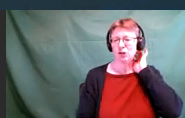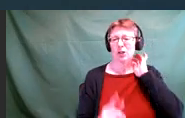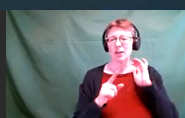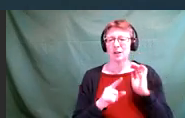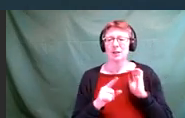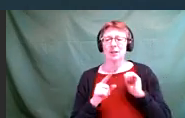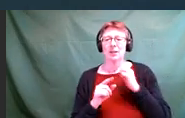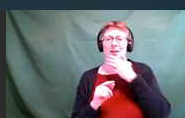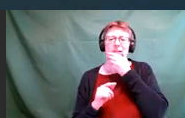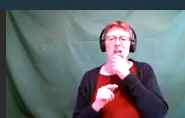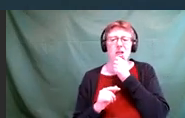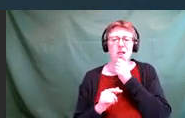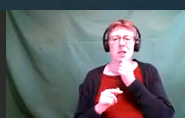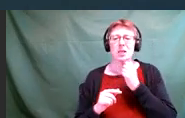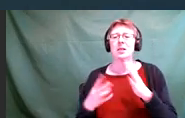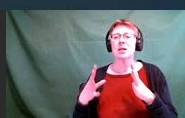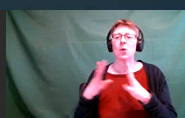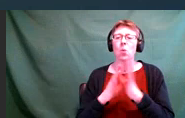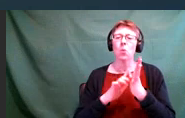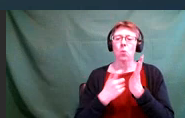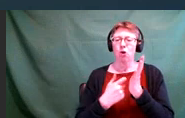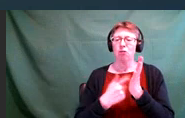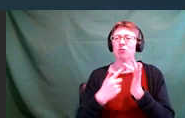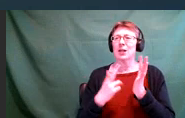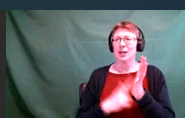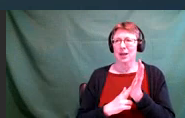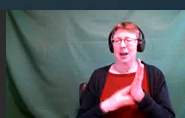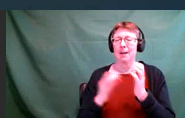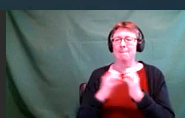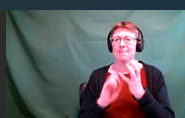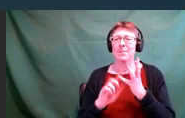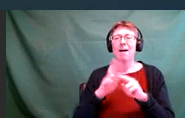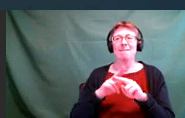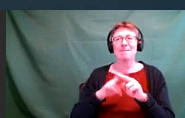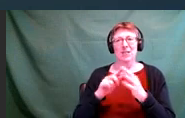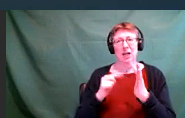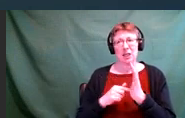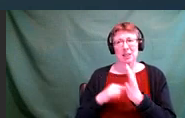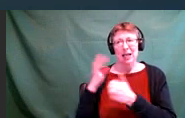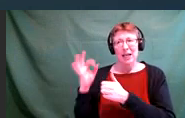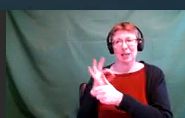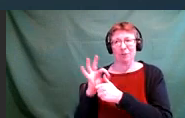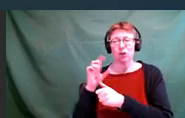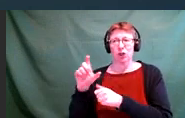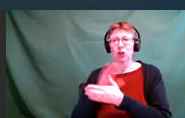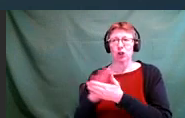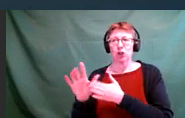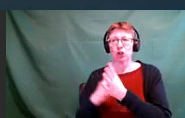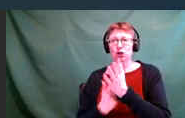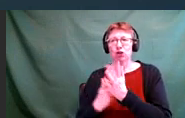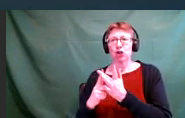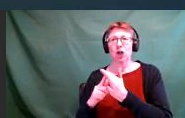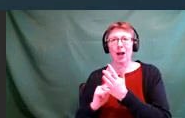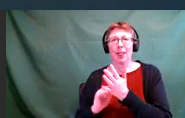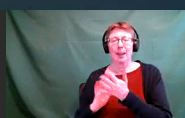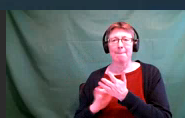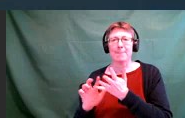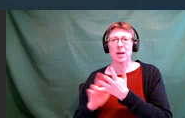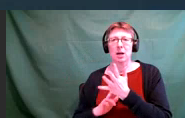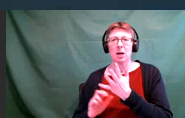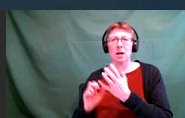me, please? Sorry. It's Warren Buffett, and he's interviewed by Charlie Munger.